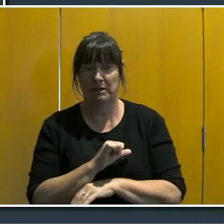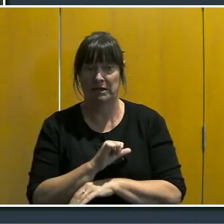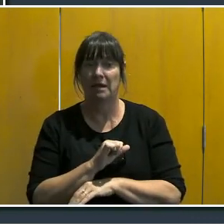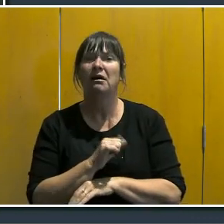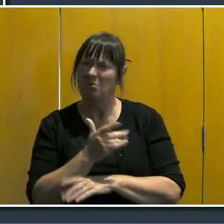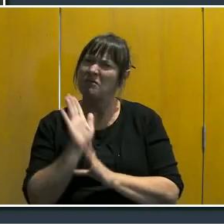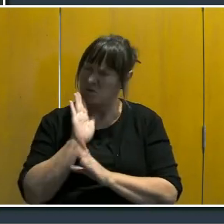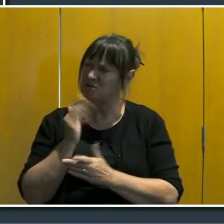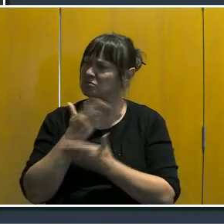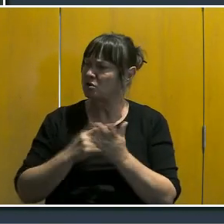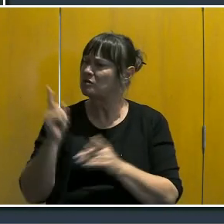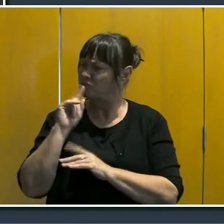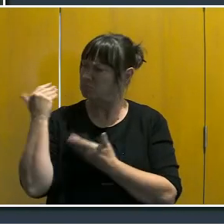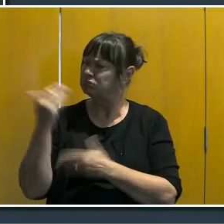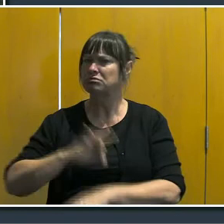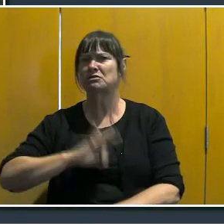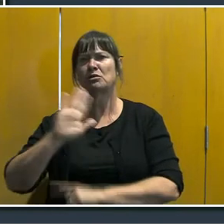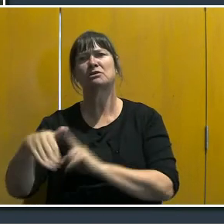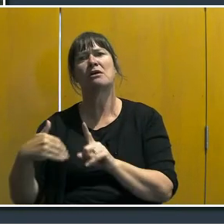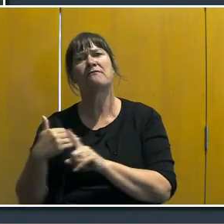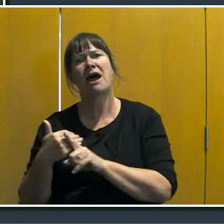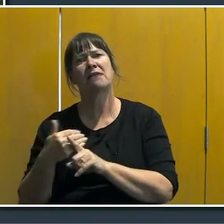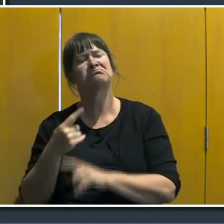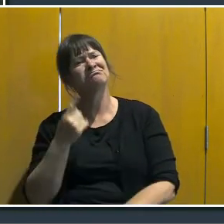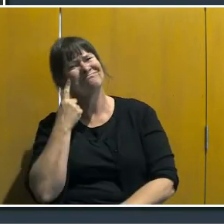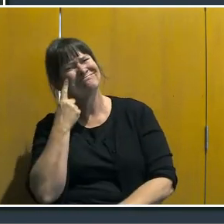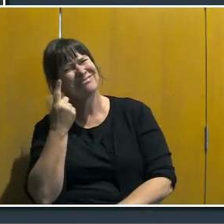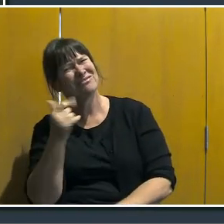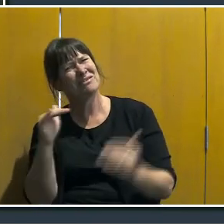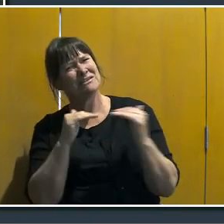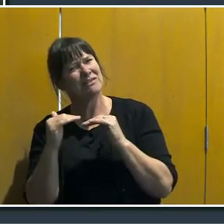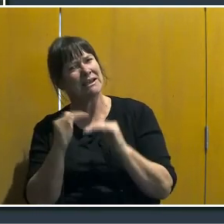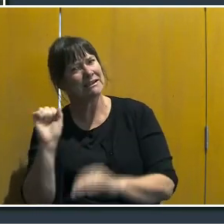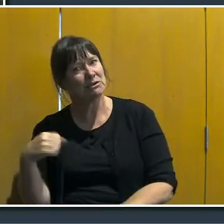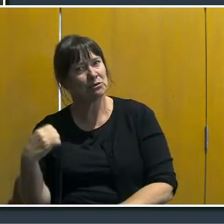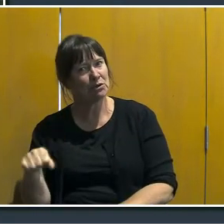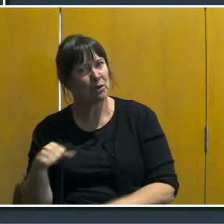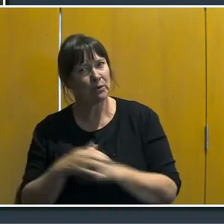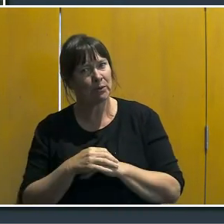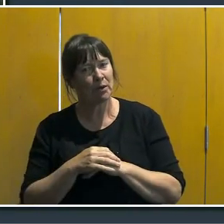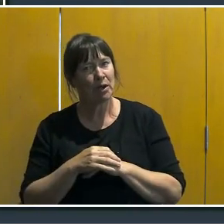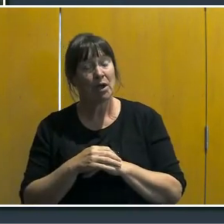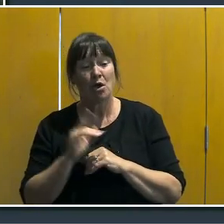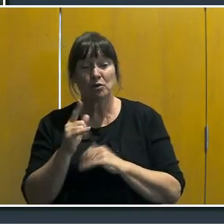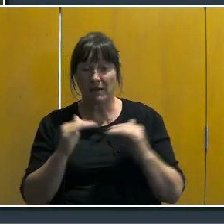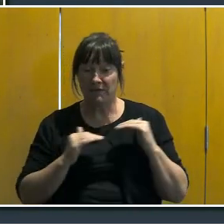this morning around equity and perceived equity within taxation. If you're going to have perceived equity within taxation, you're going to have